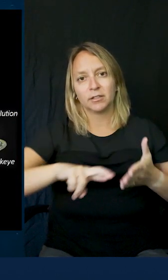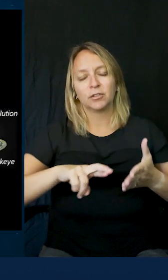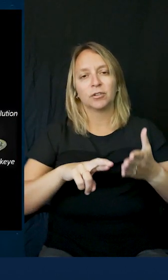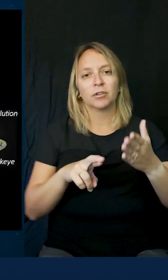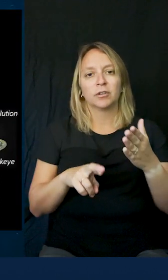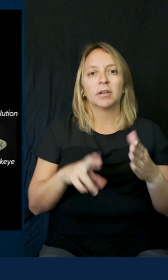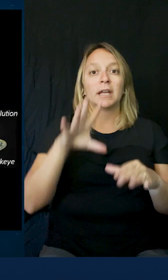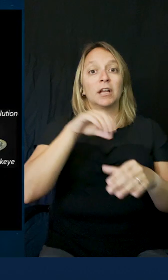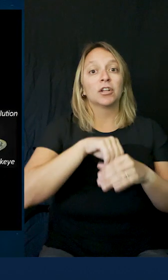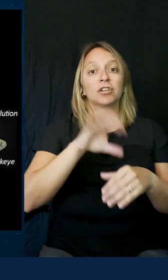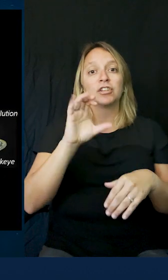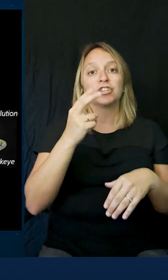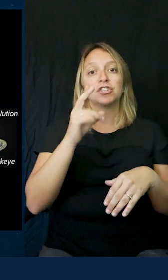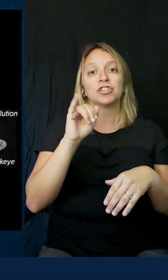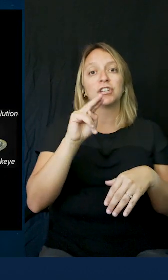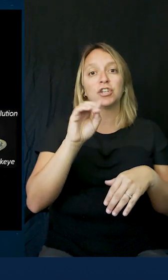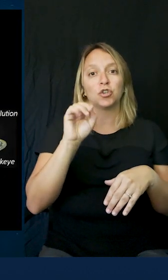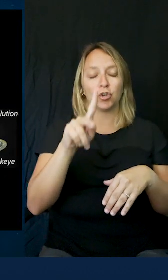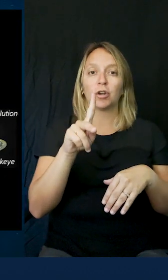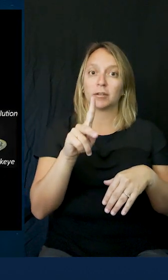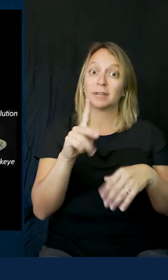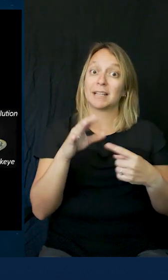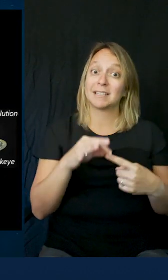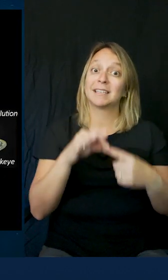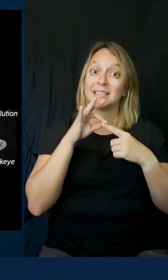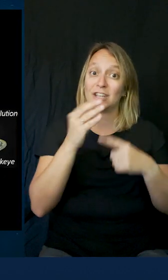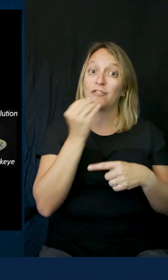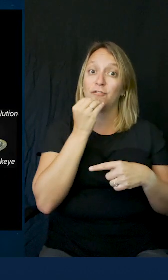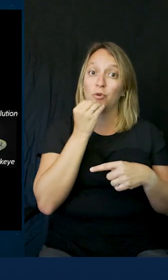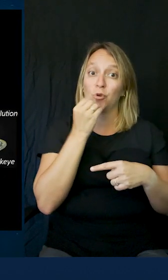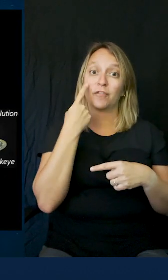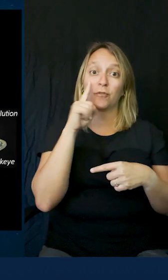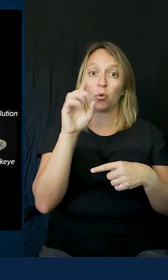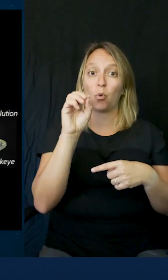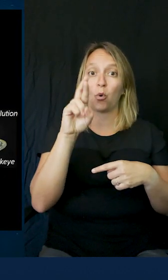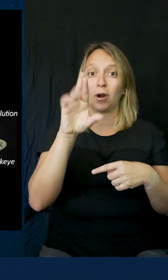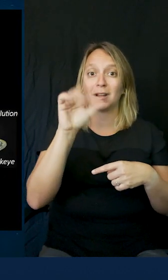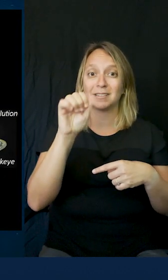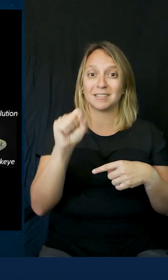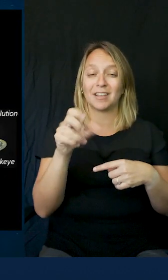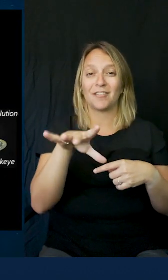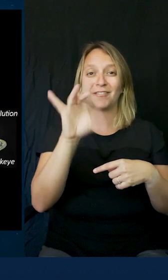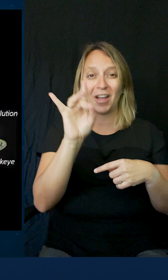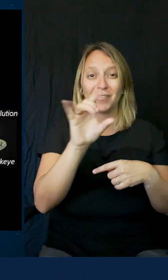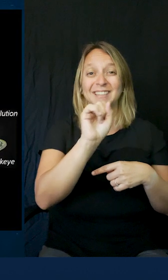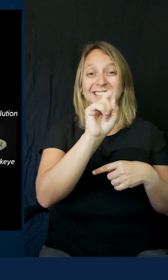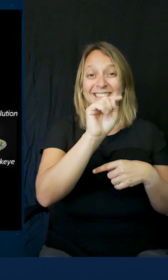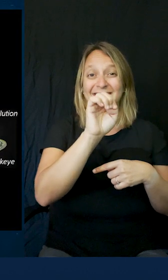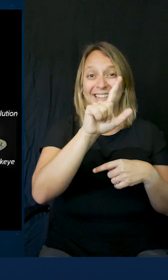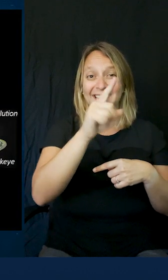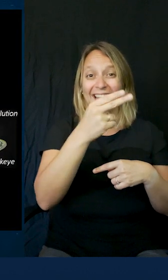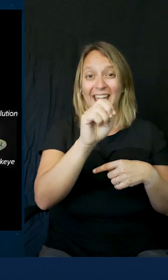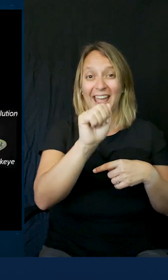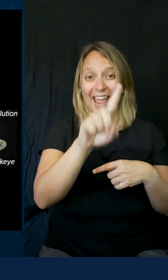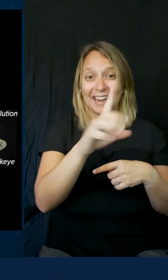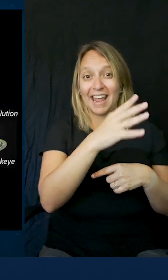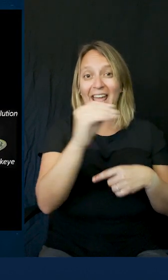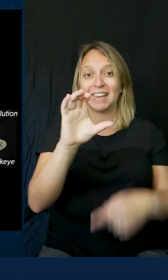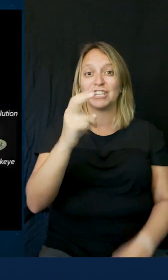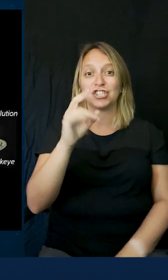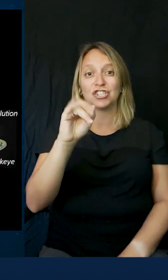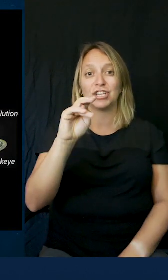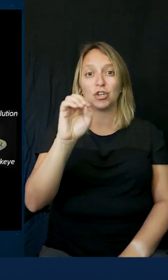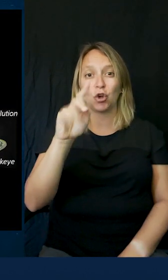including Chinook, which is a key food source for orcas, and found that steelhead and Chinook are the next most sensitive species of